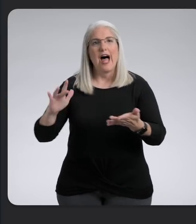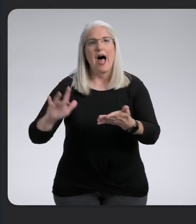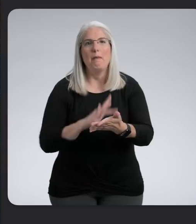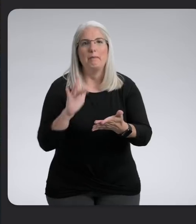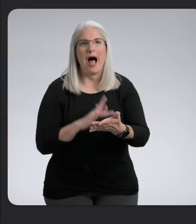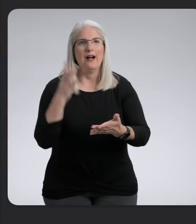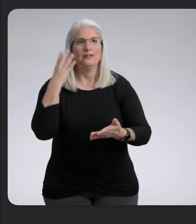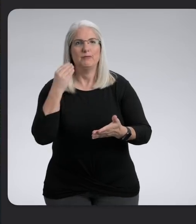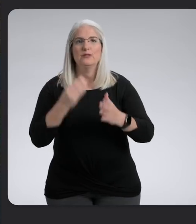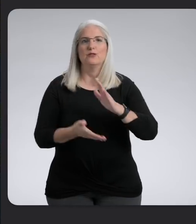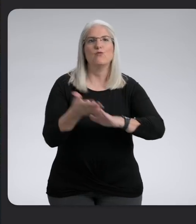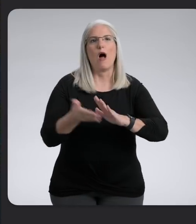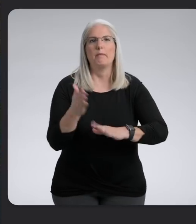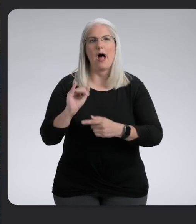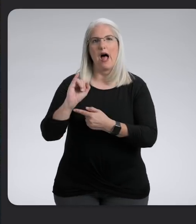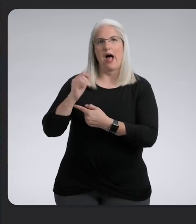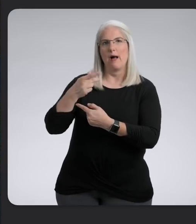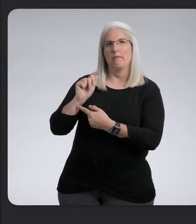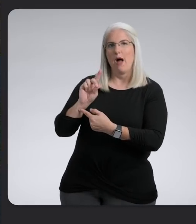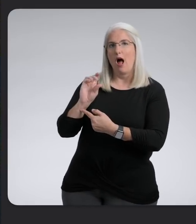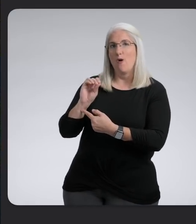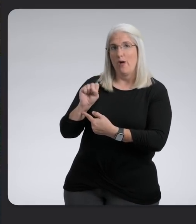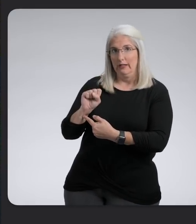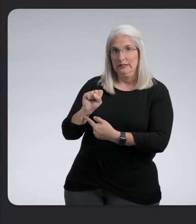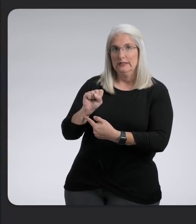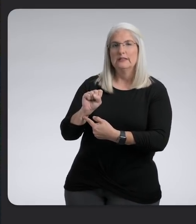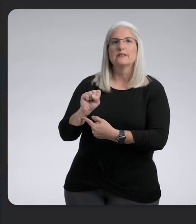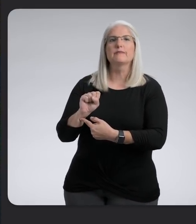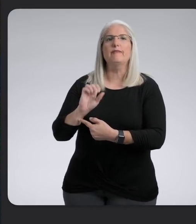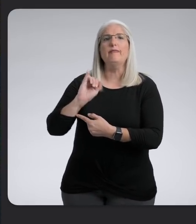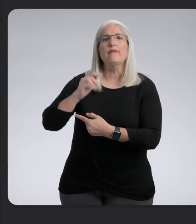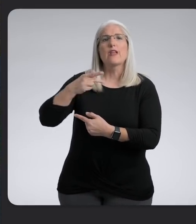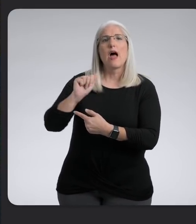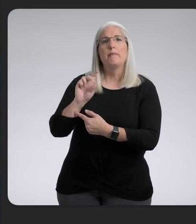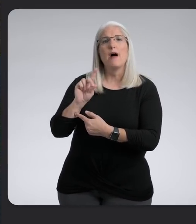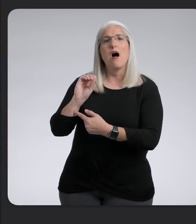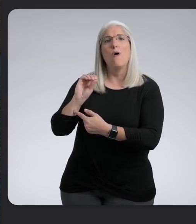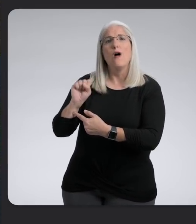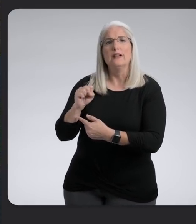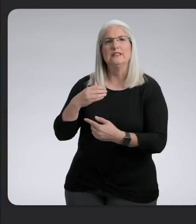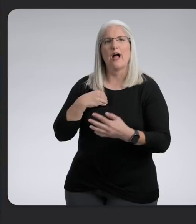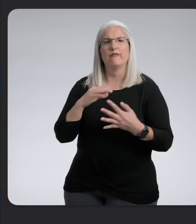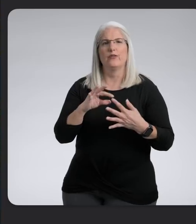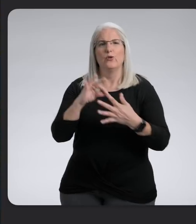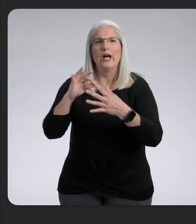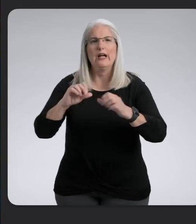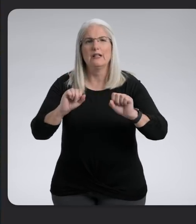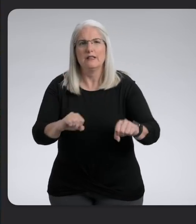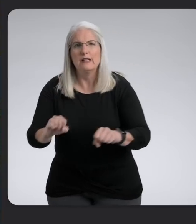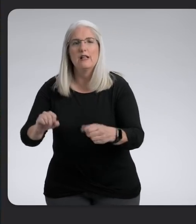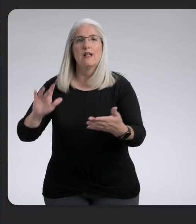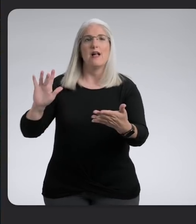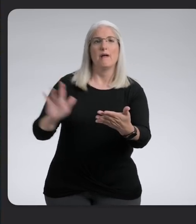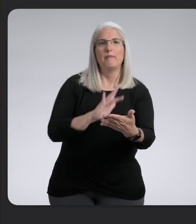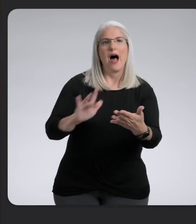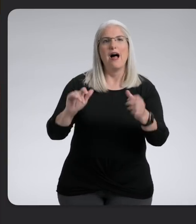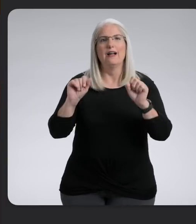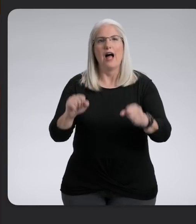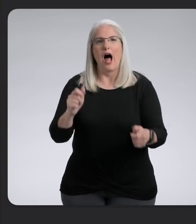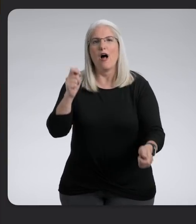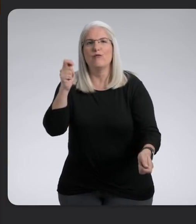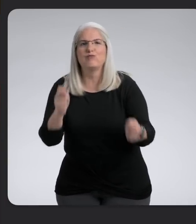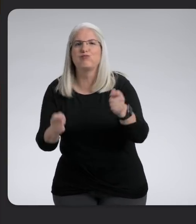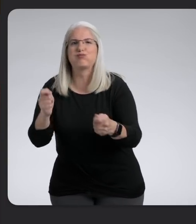iPadOS. With iPadOS, we build distinct capabilities that make it possible for iPad to become whatever you need it to be. Like